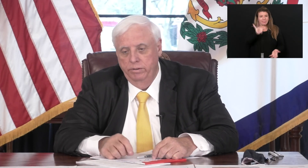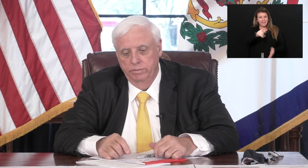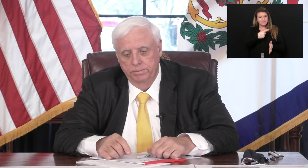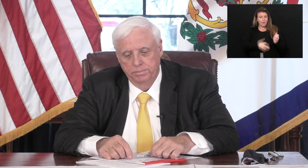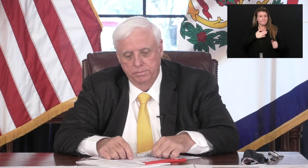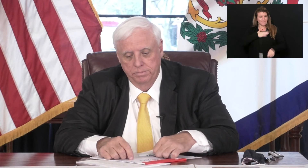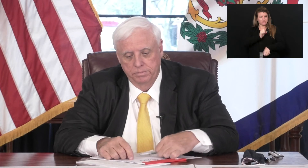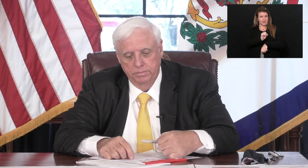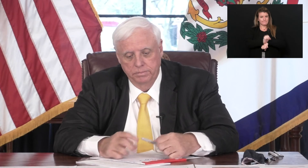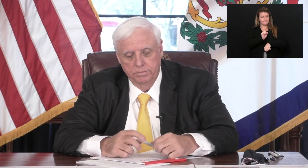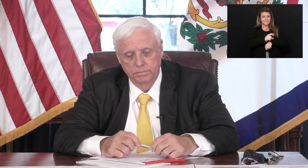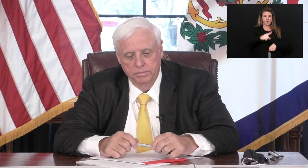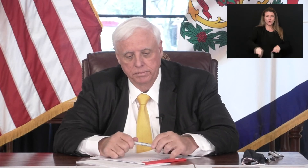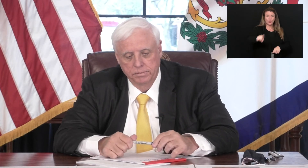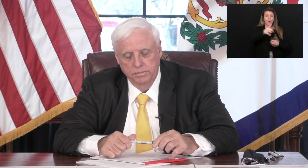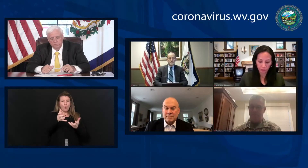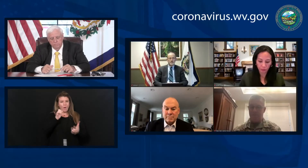do.